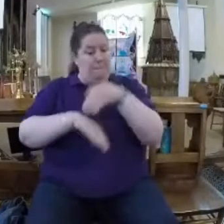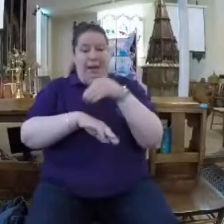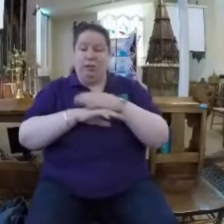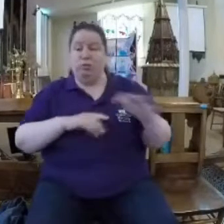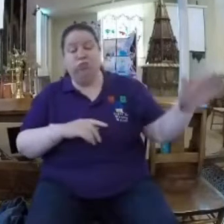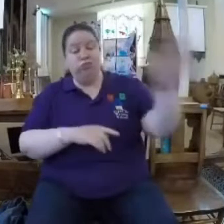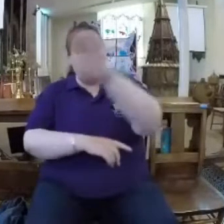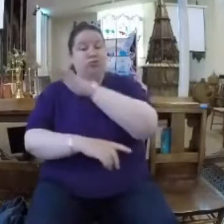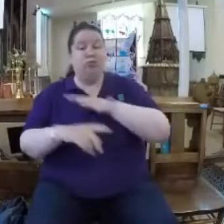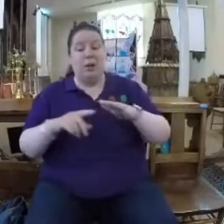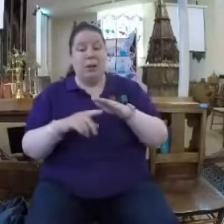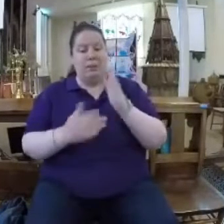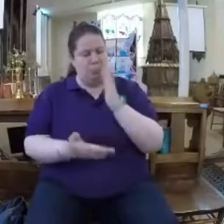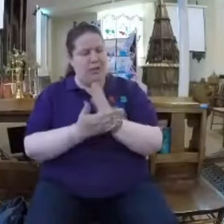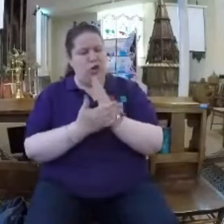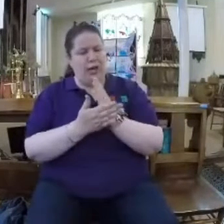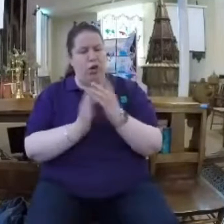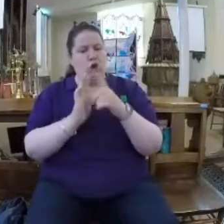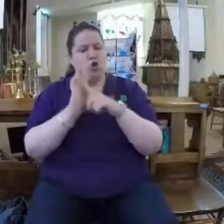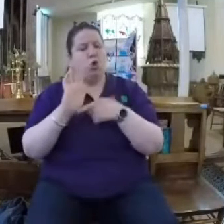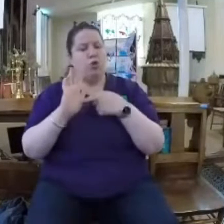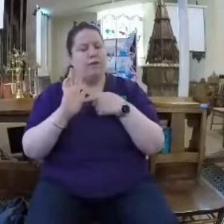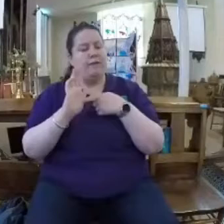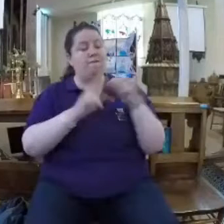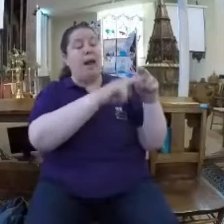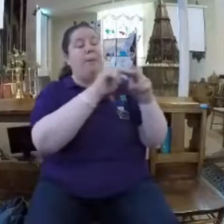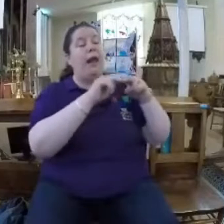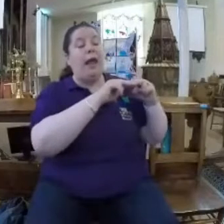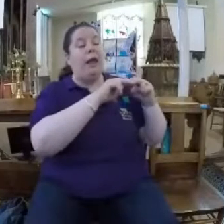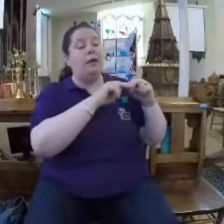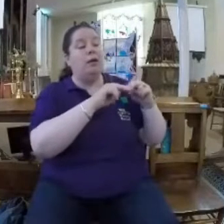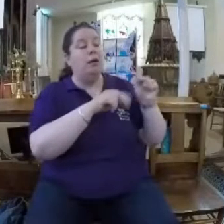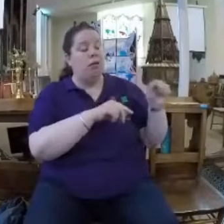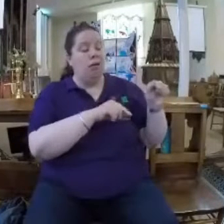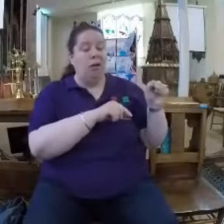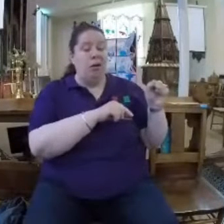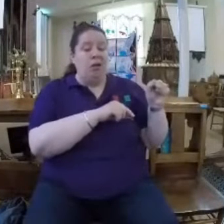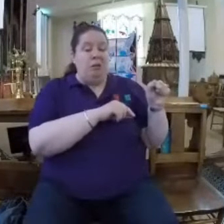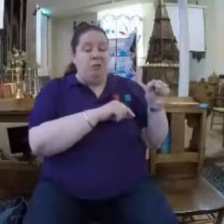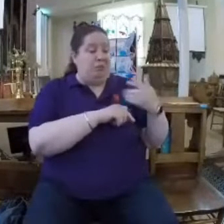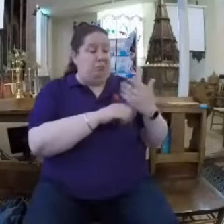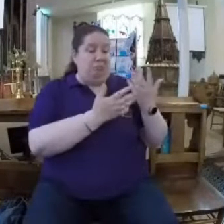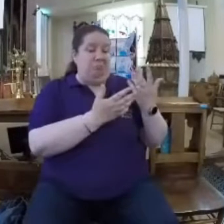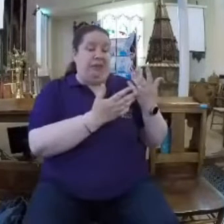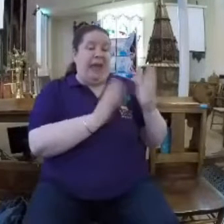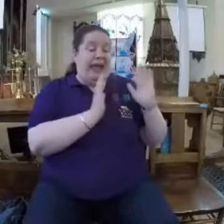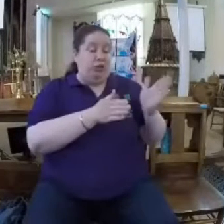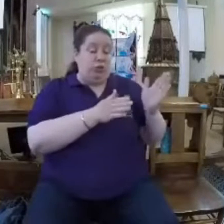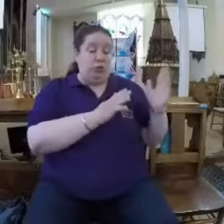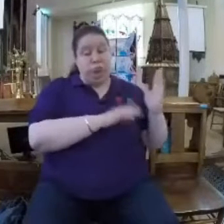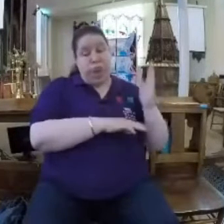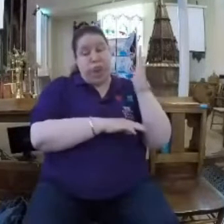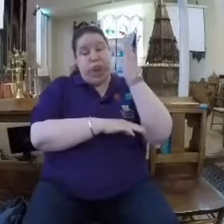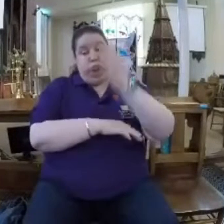it particularly impacts Joseph's family, the ones who have sold him into slavery, and they have no choice but to travel